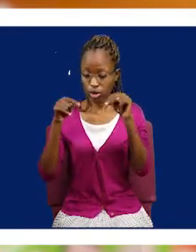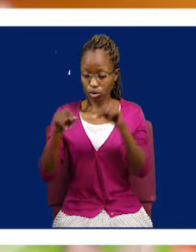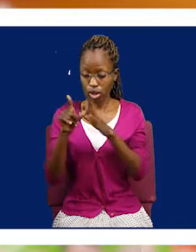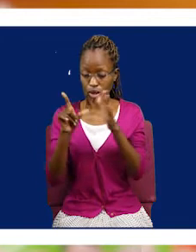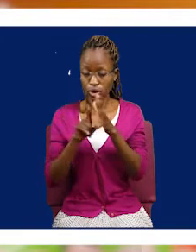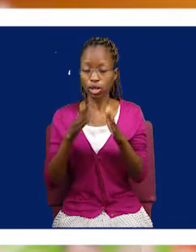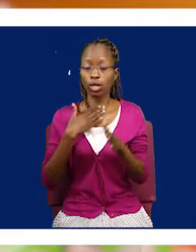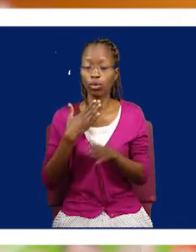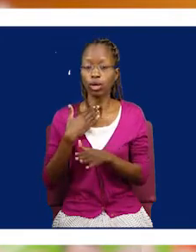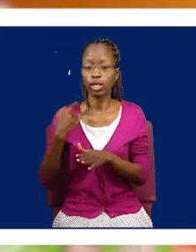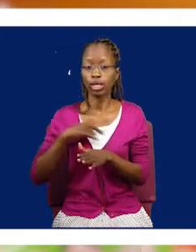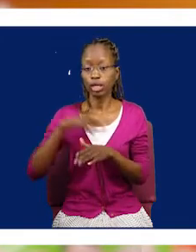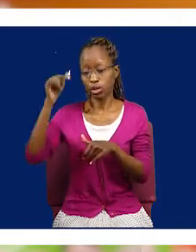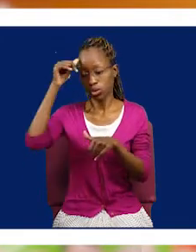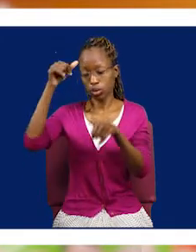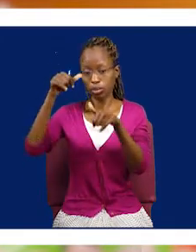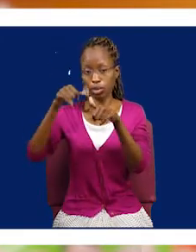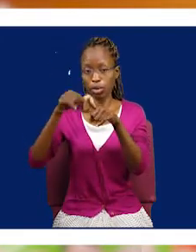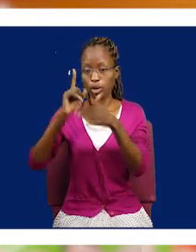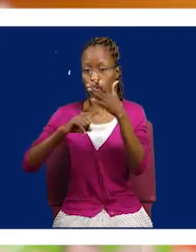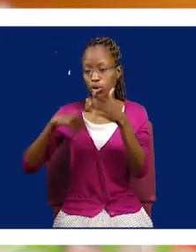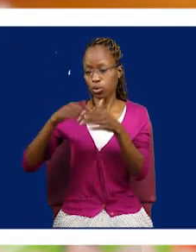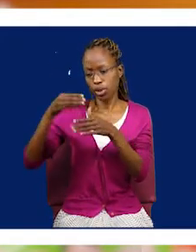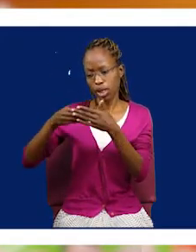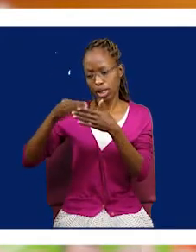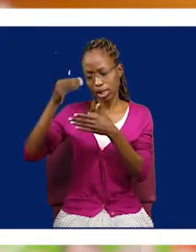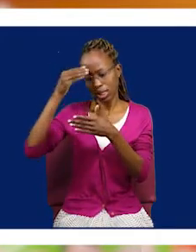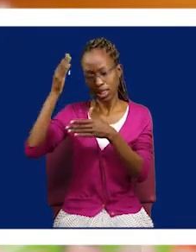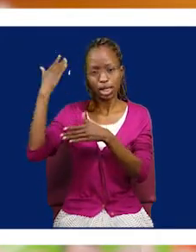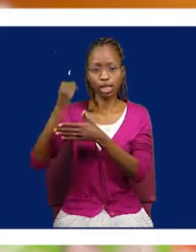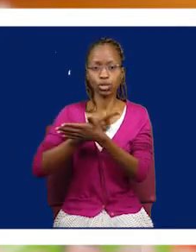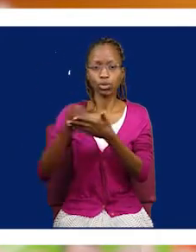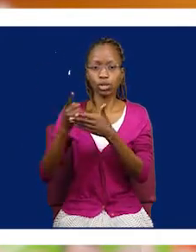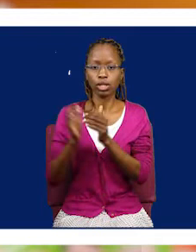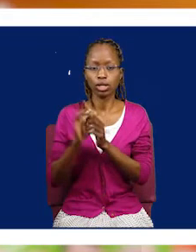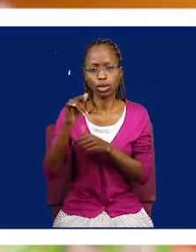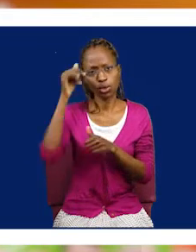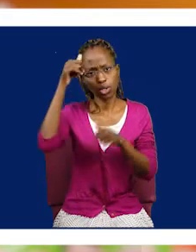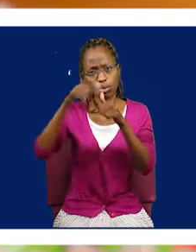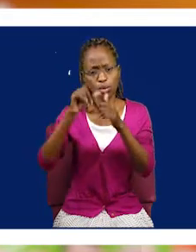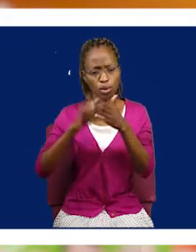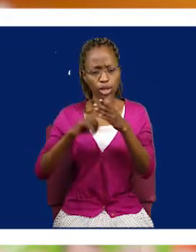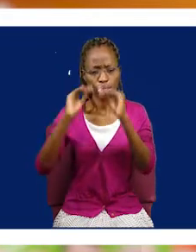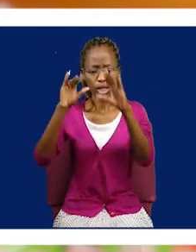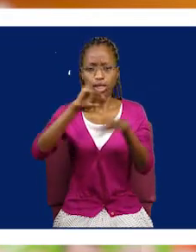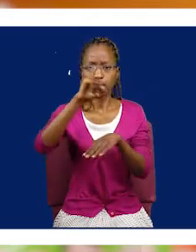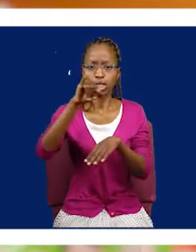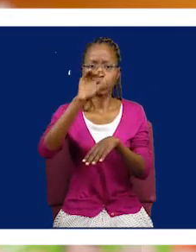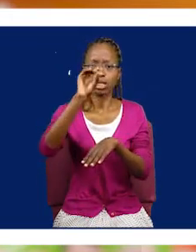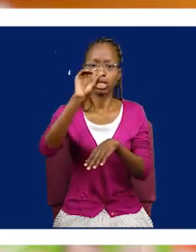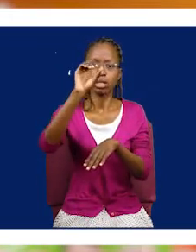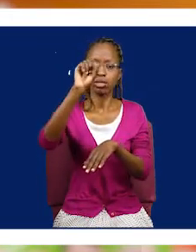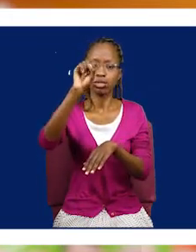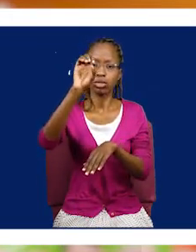today, I would like us to remember what we learned last week. Do you remember what Teacher Josephine taught you